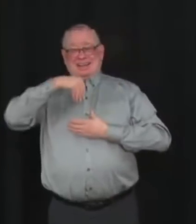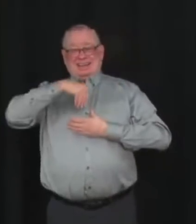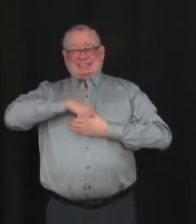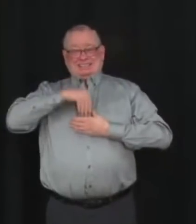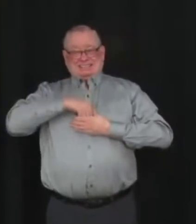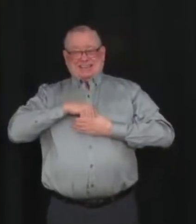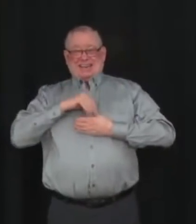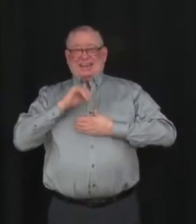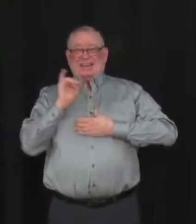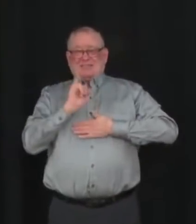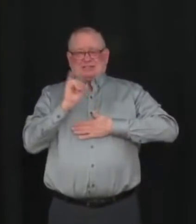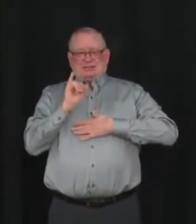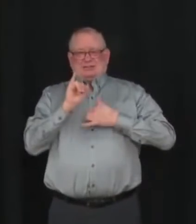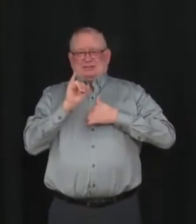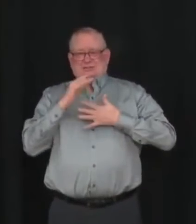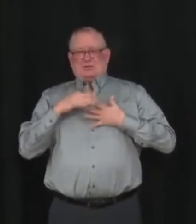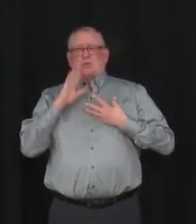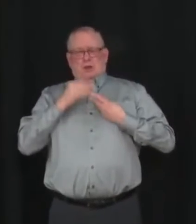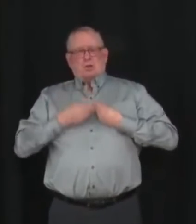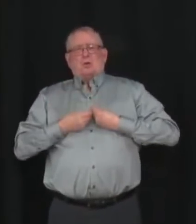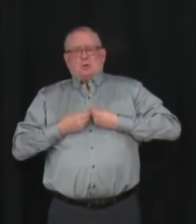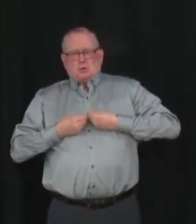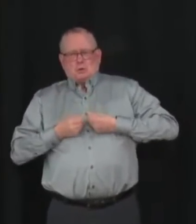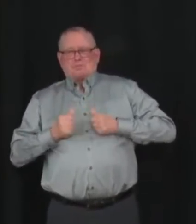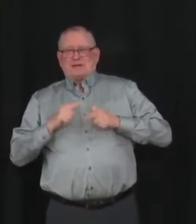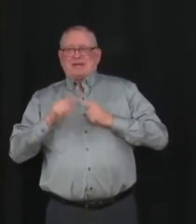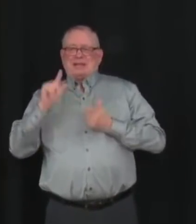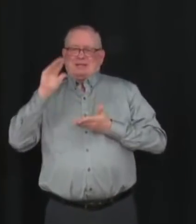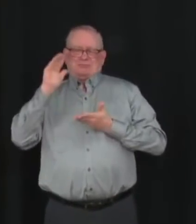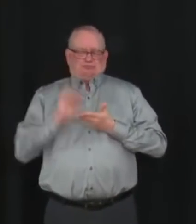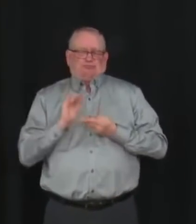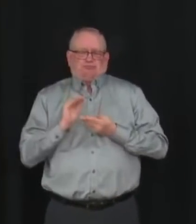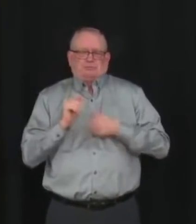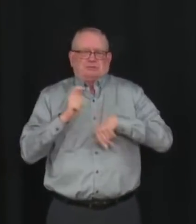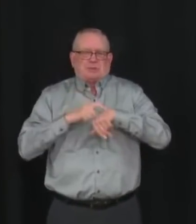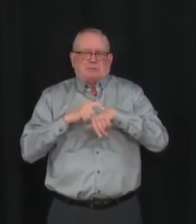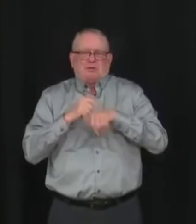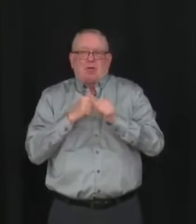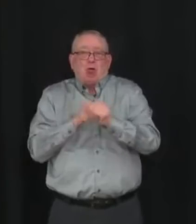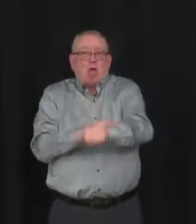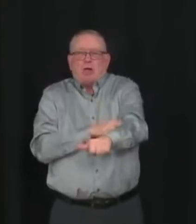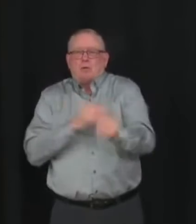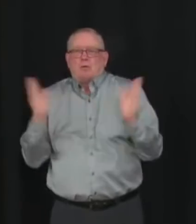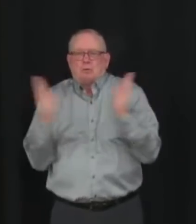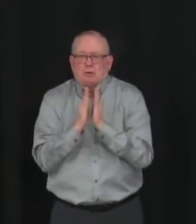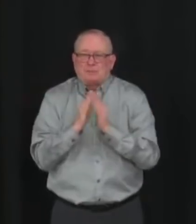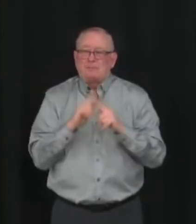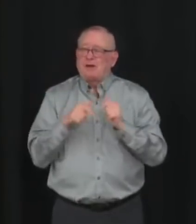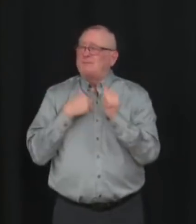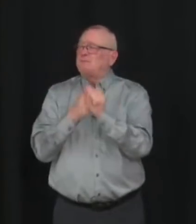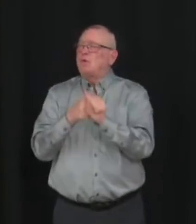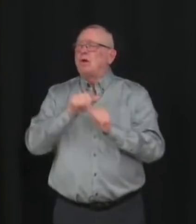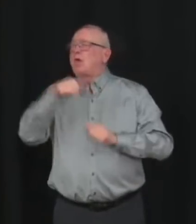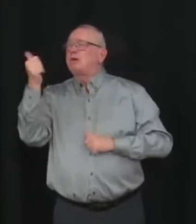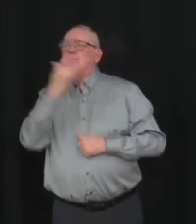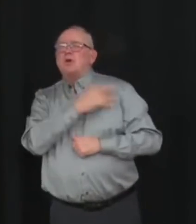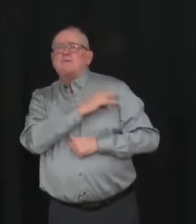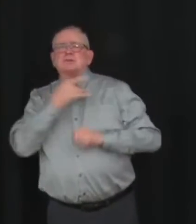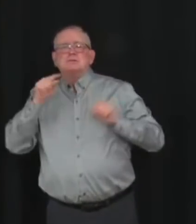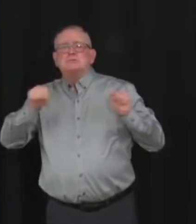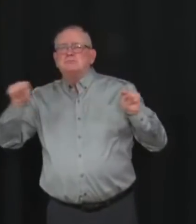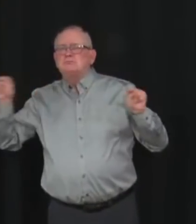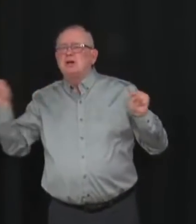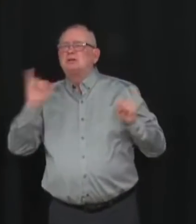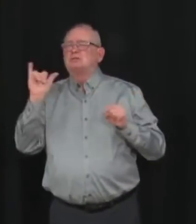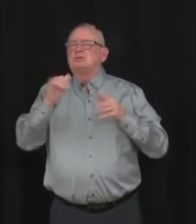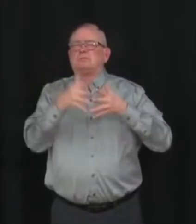line with the approach Ontario and other provinces are taking and with the latest guidelines from the CDC in the United States.